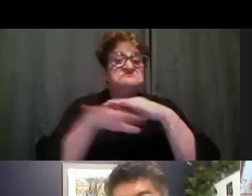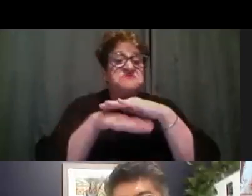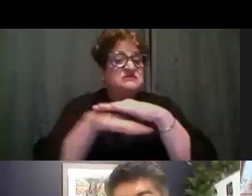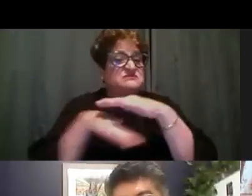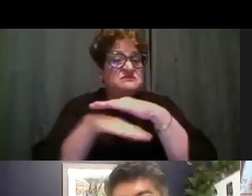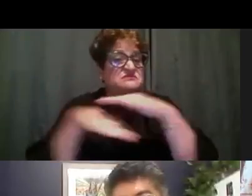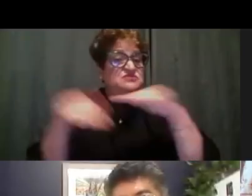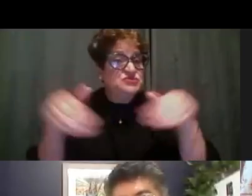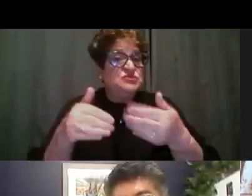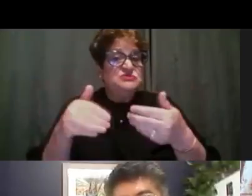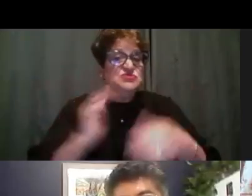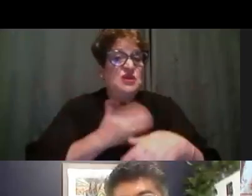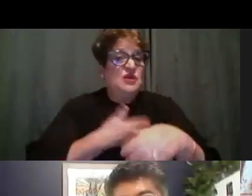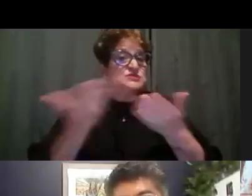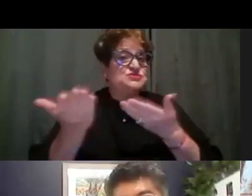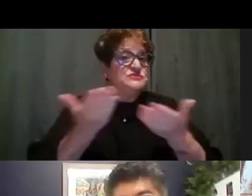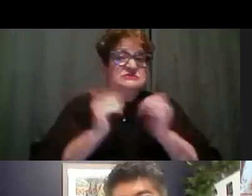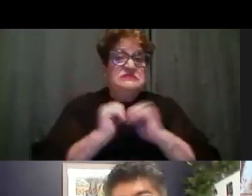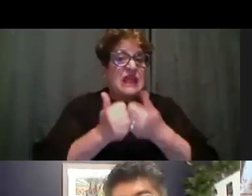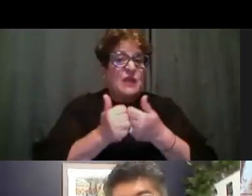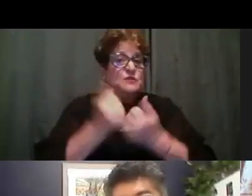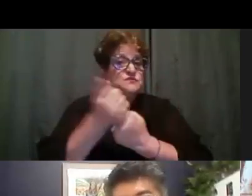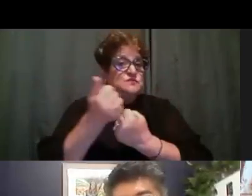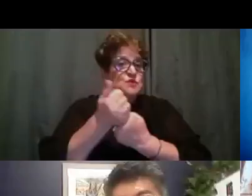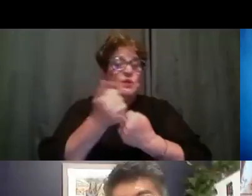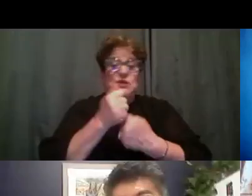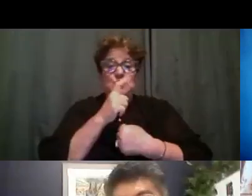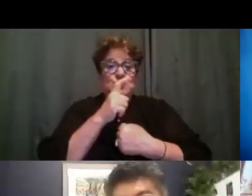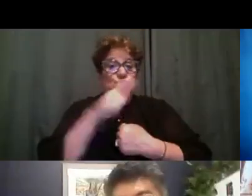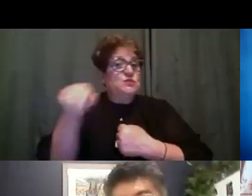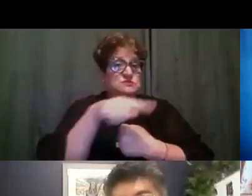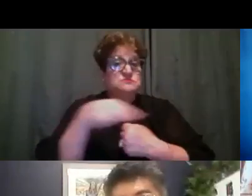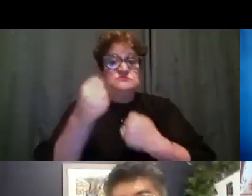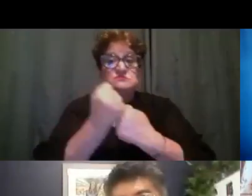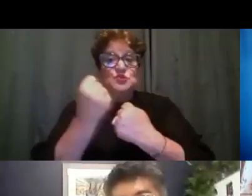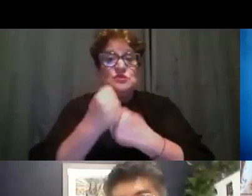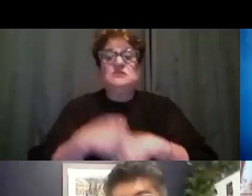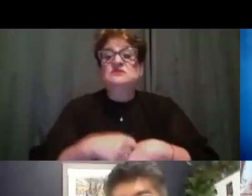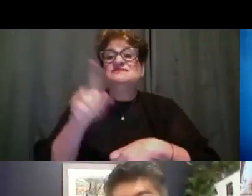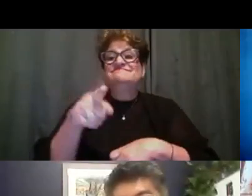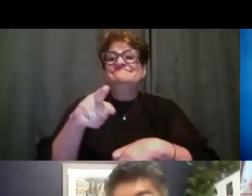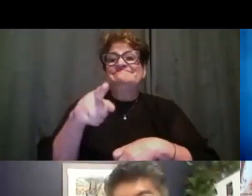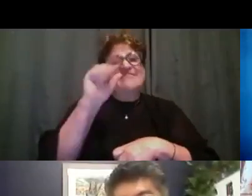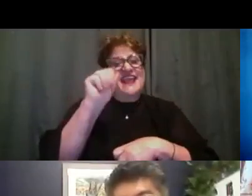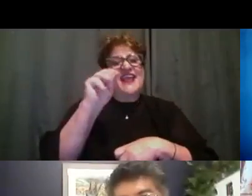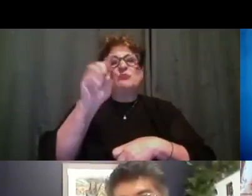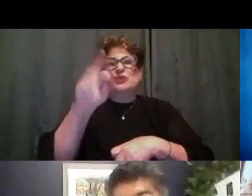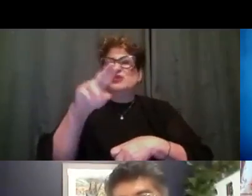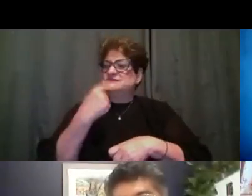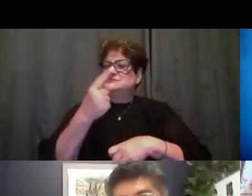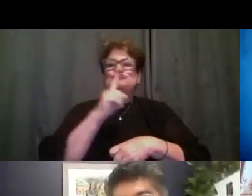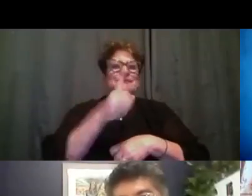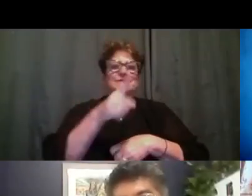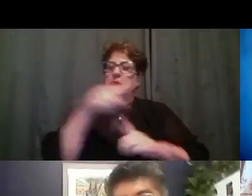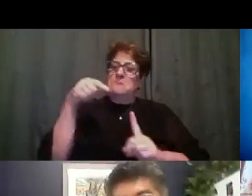and who we support as well. Right, right. But I think really at the end of the day, we learn more from each other, right? So